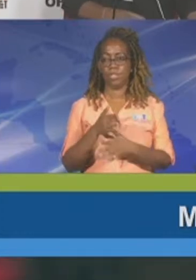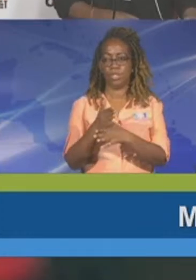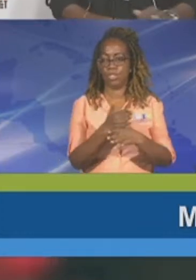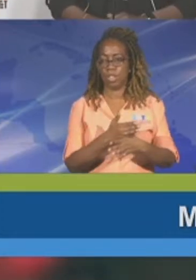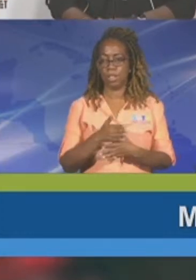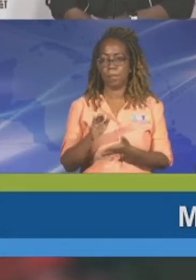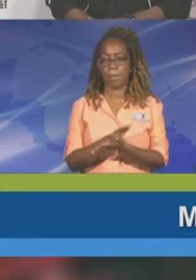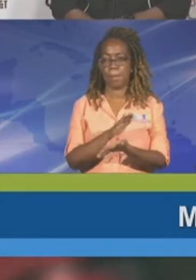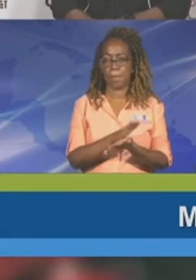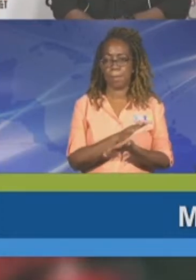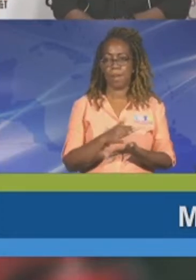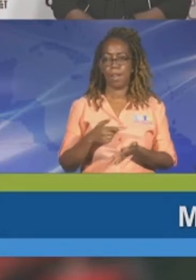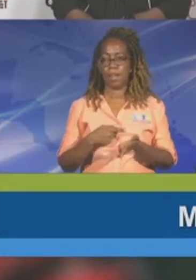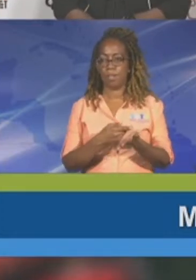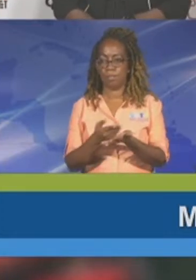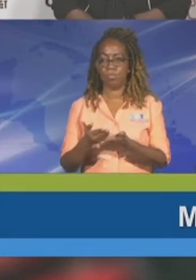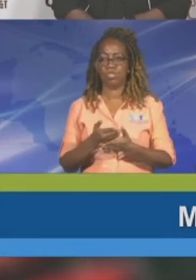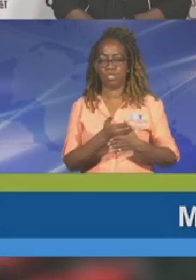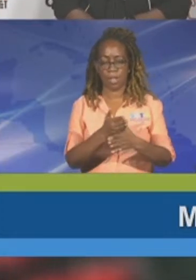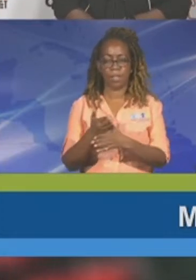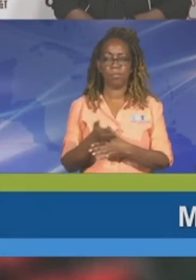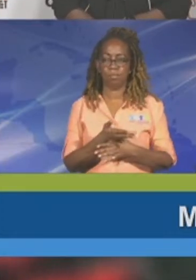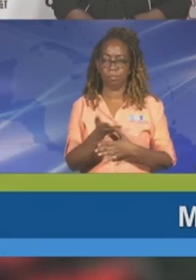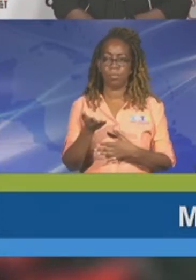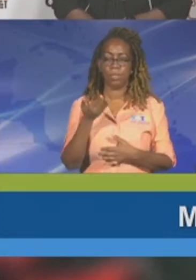them as widely as we can.